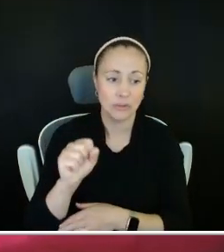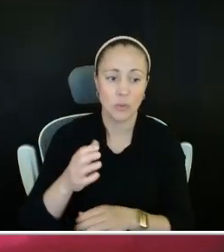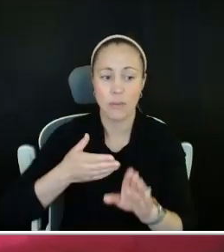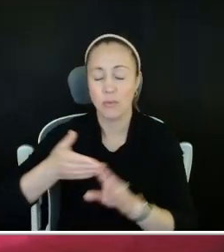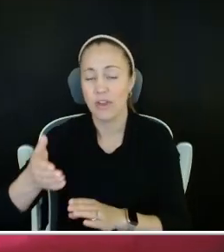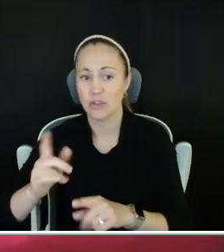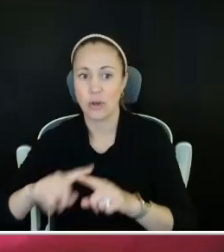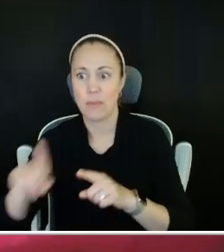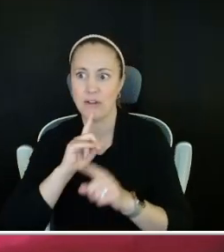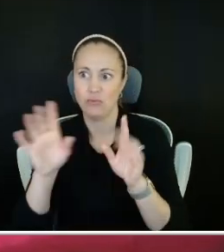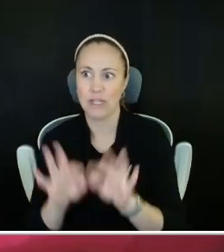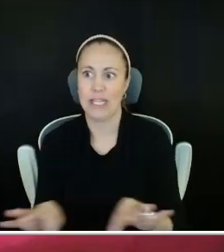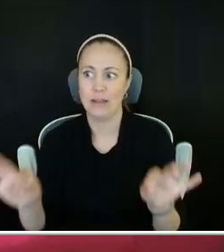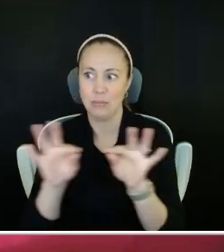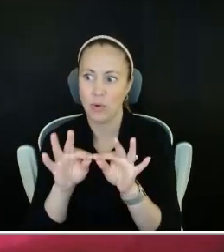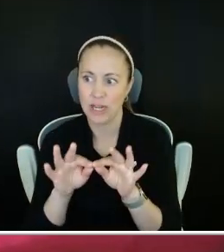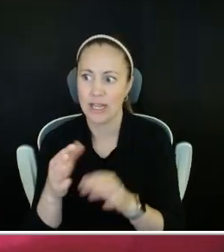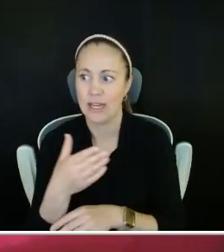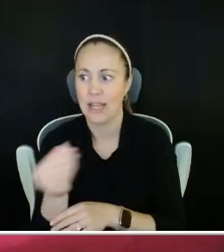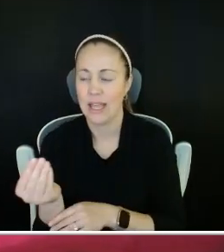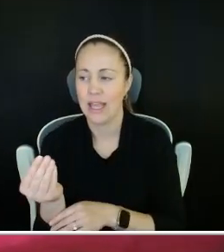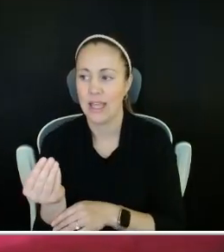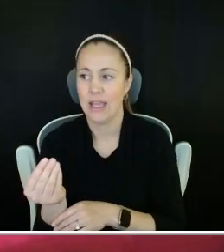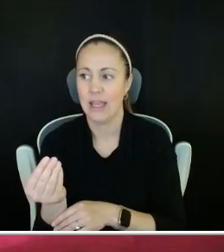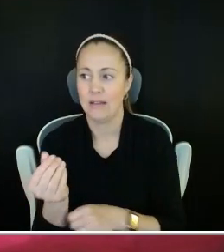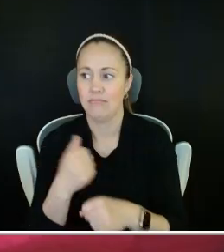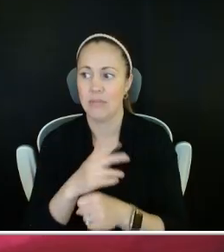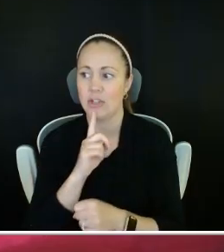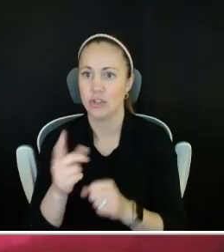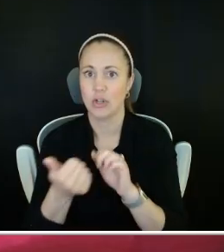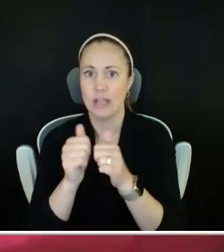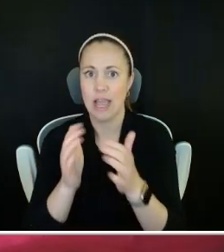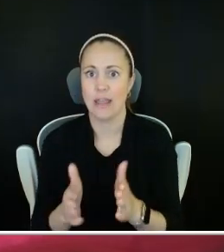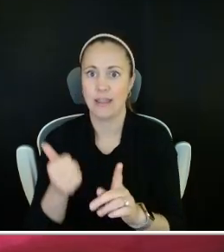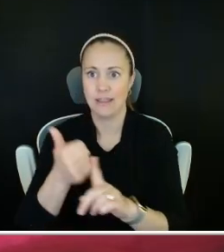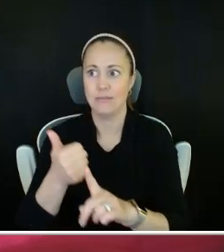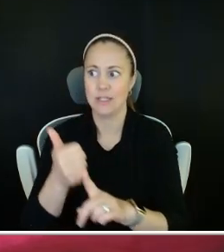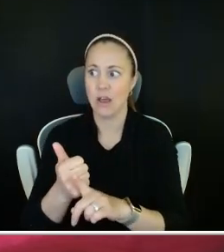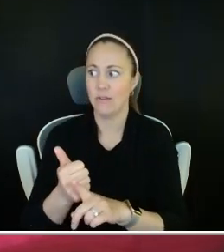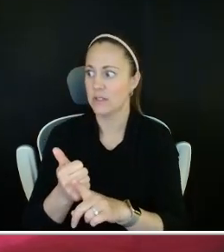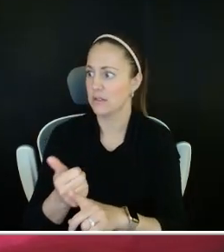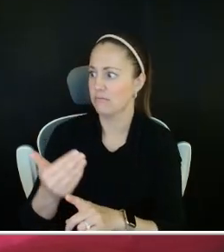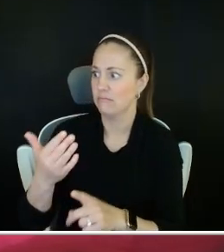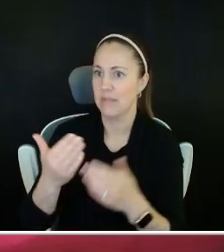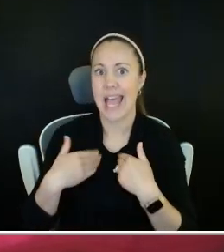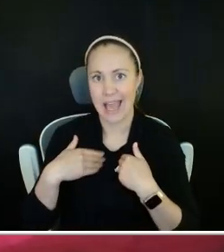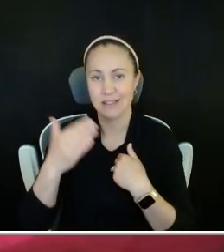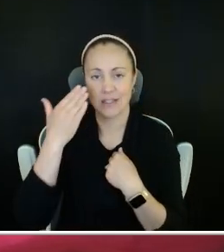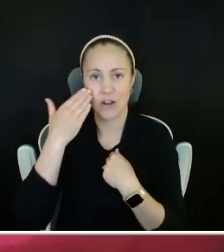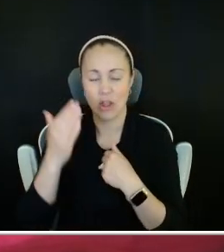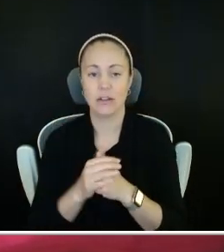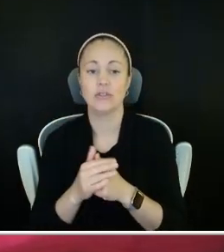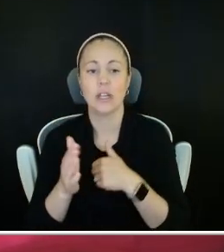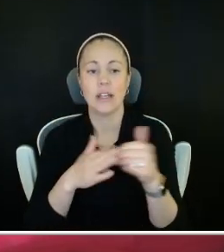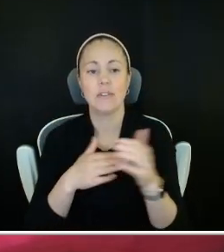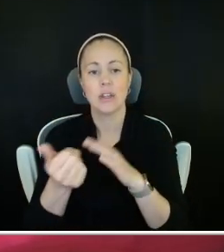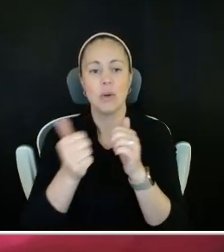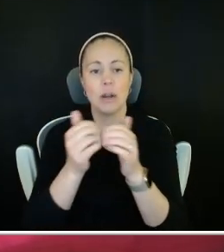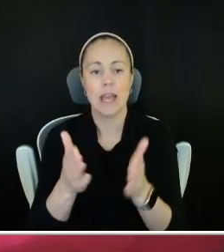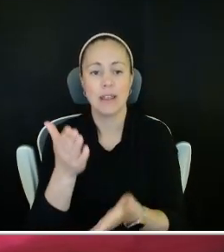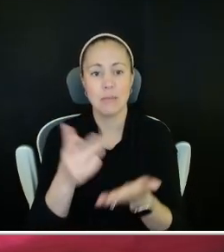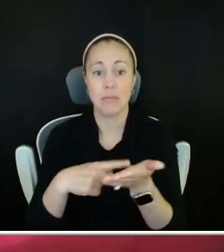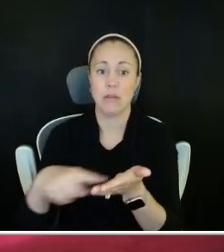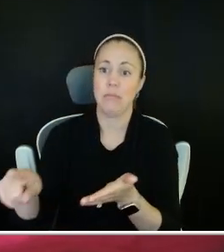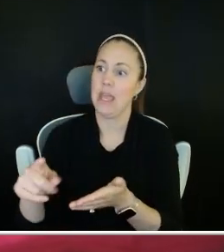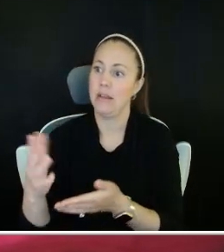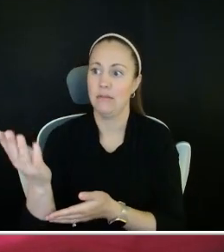very important in terms of the athlete themselves. And even though an athlete may be paid $15 million